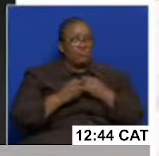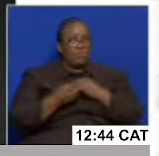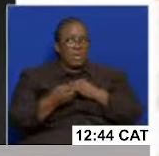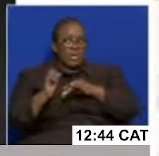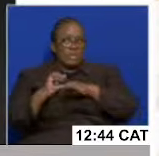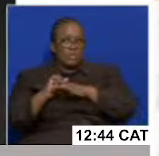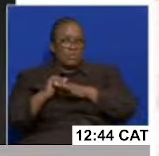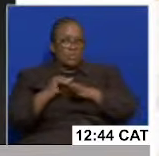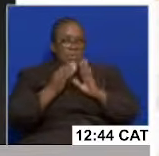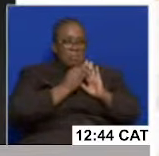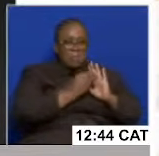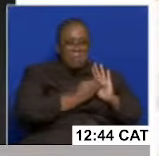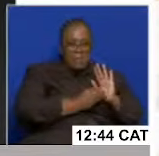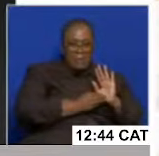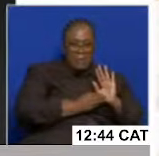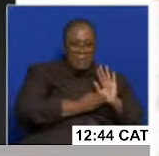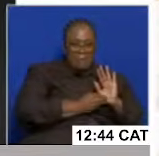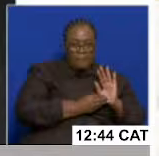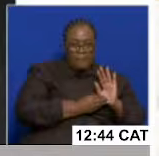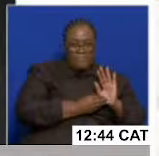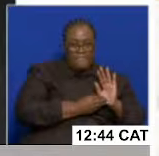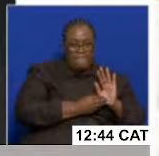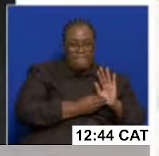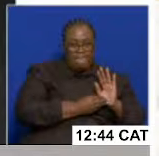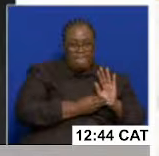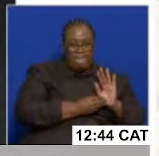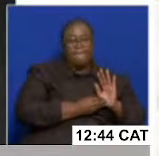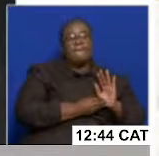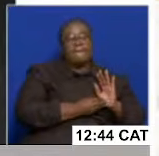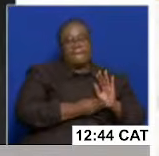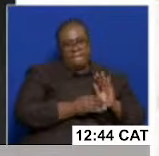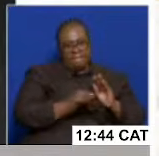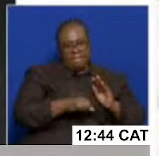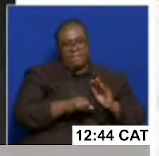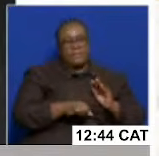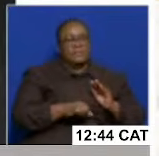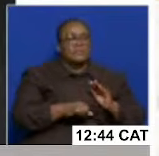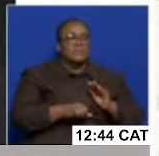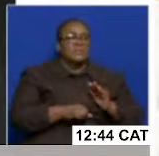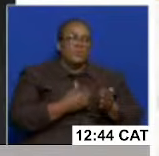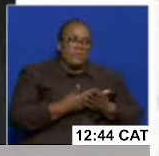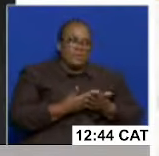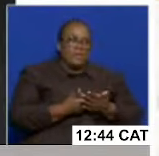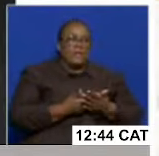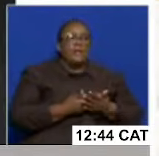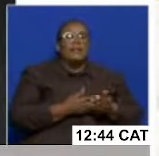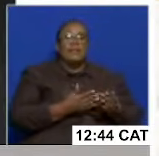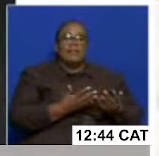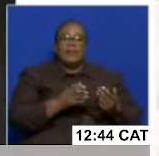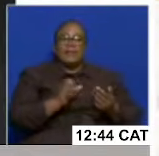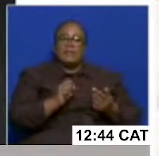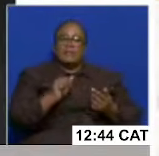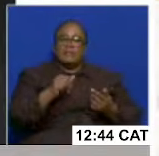Yes, obtaining the stone first, and then we can do the SAP 13 after. Witness K,